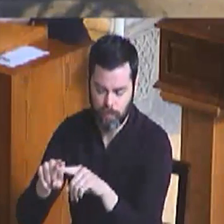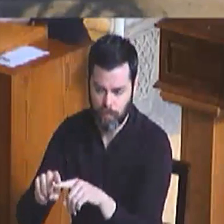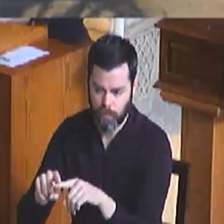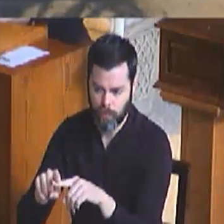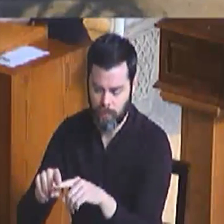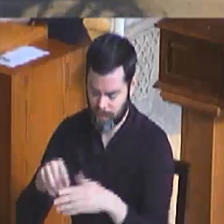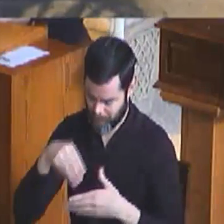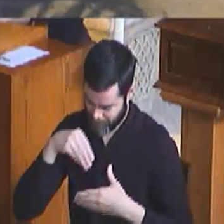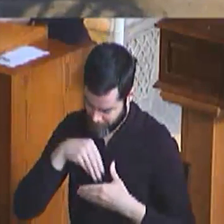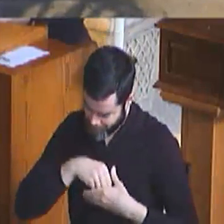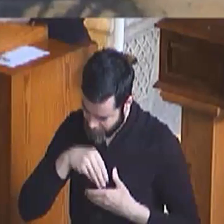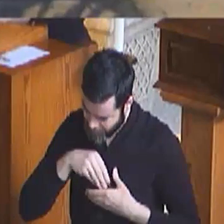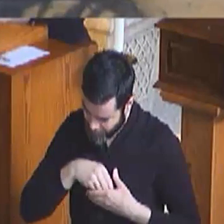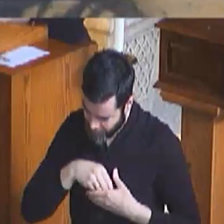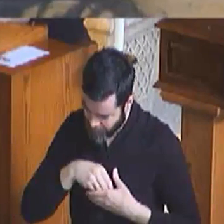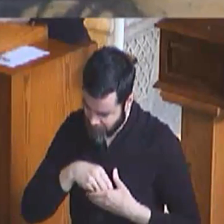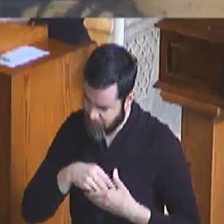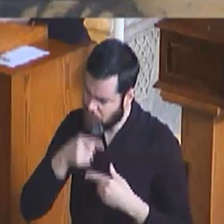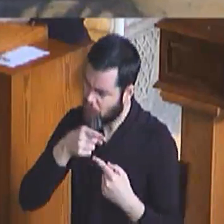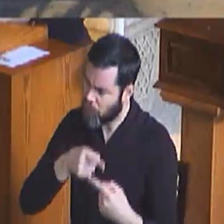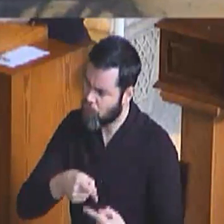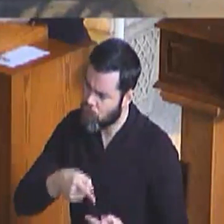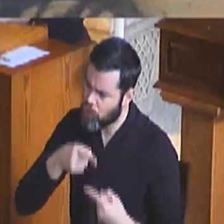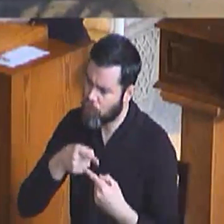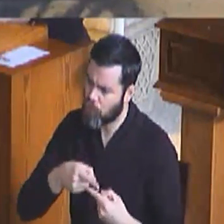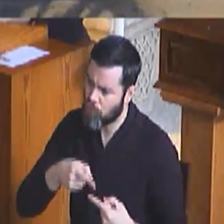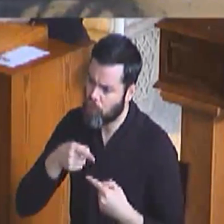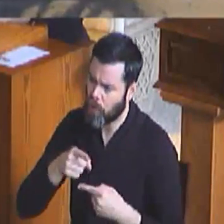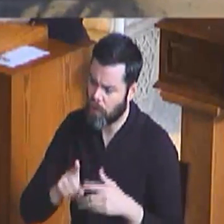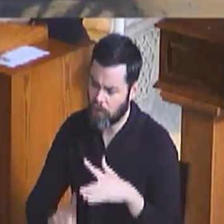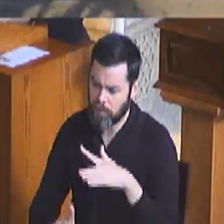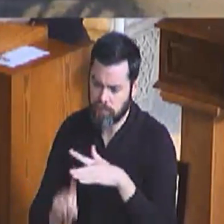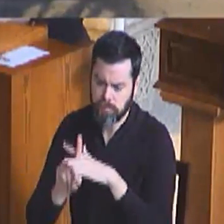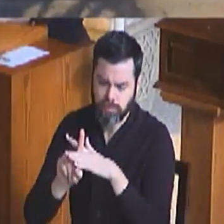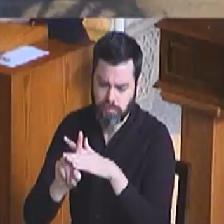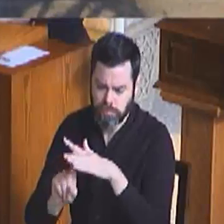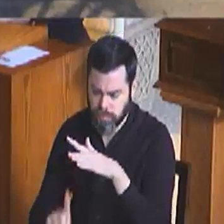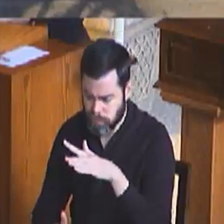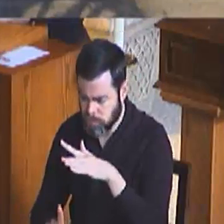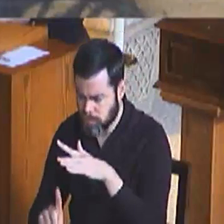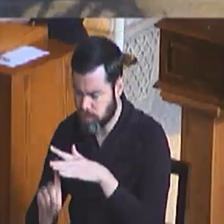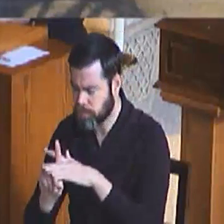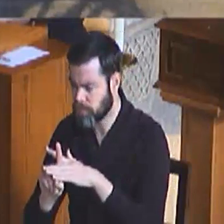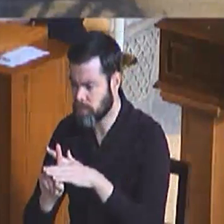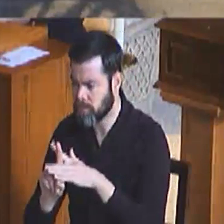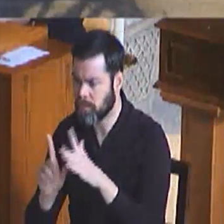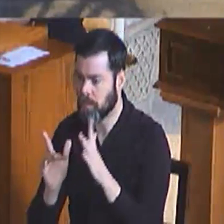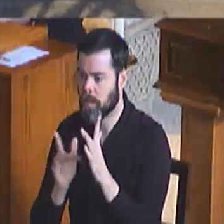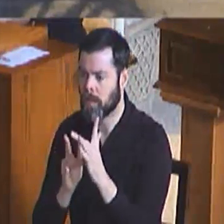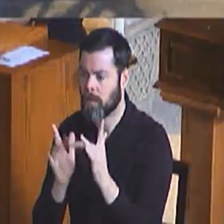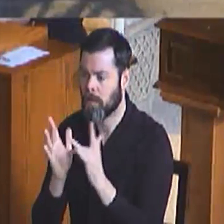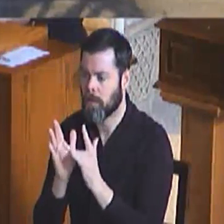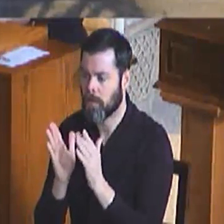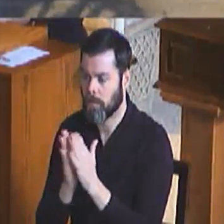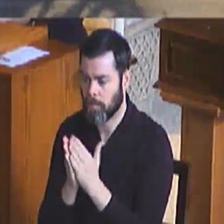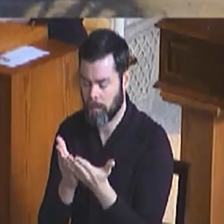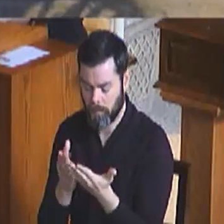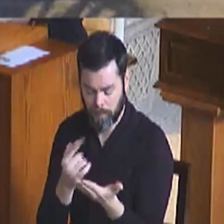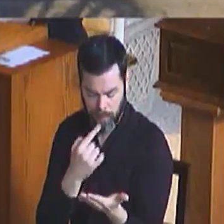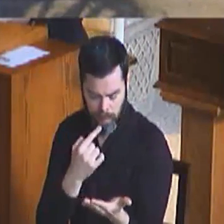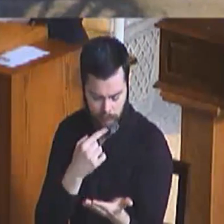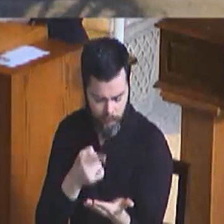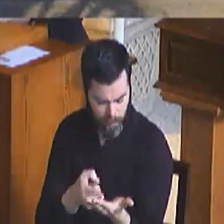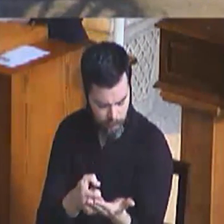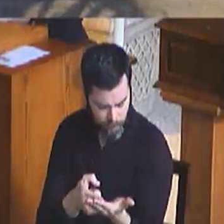Difficult times come and go, but Romans 8:37 tells us,